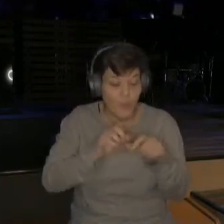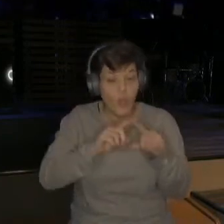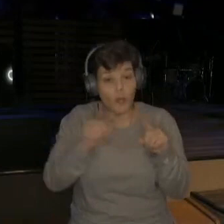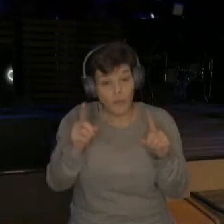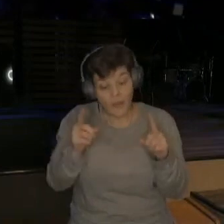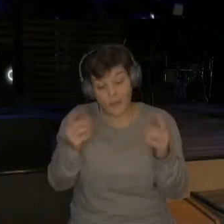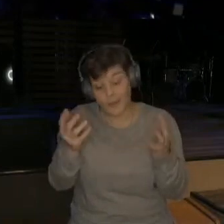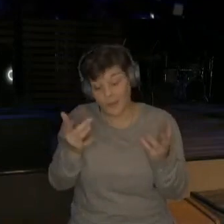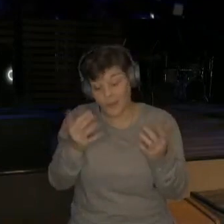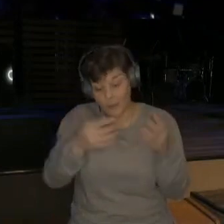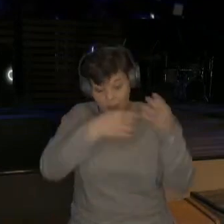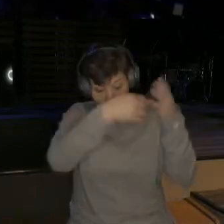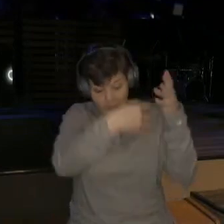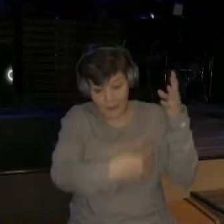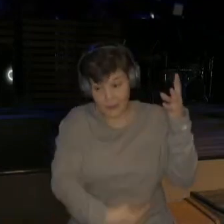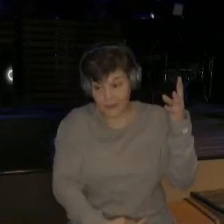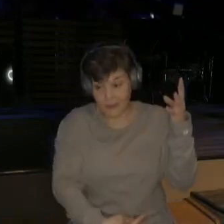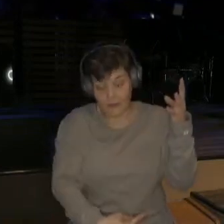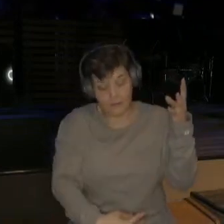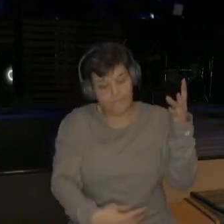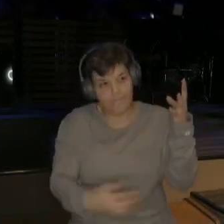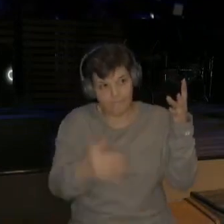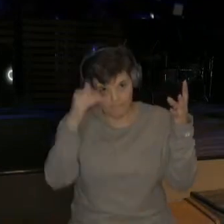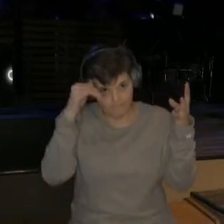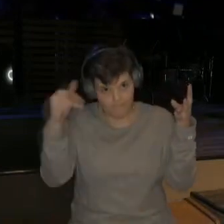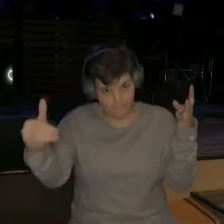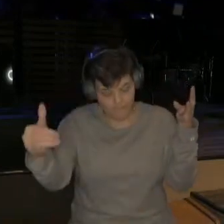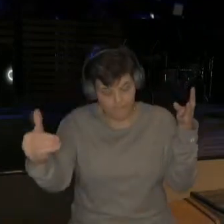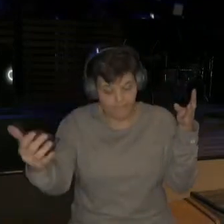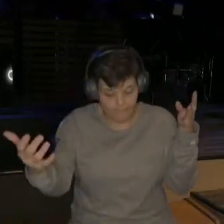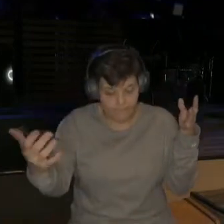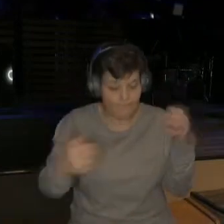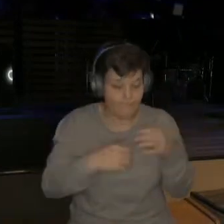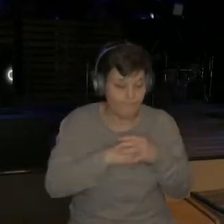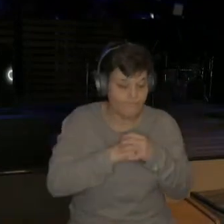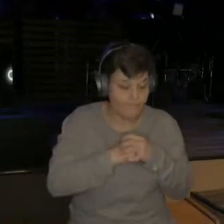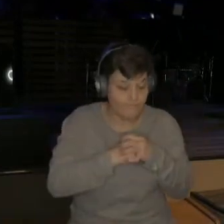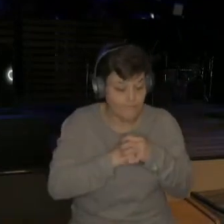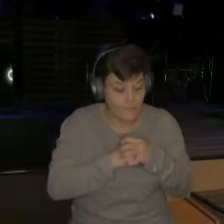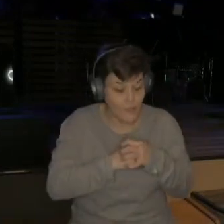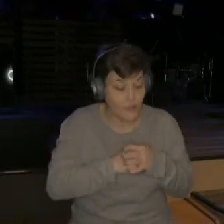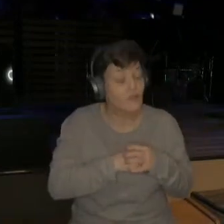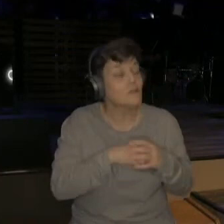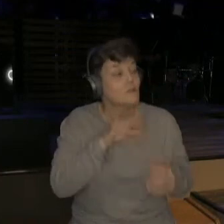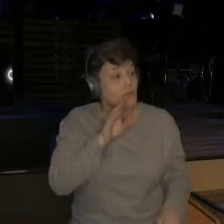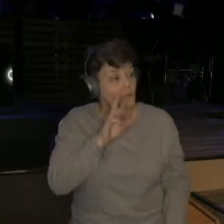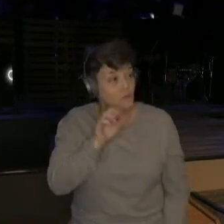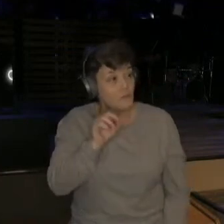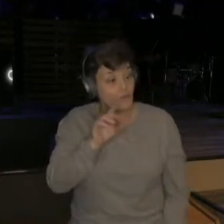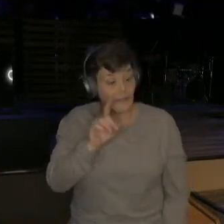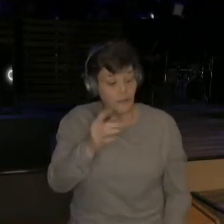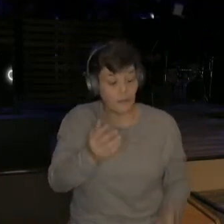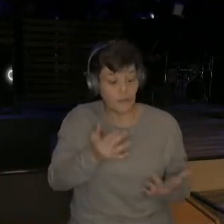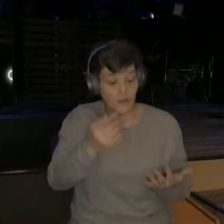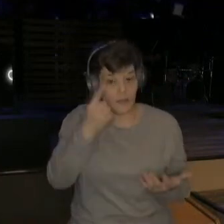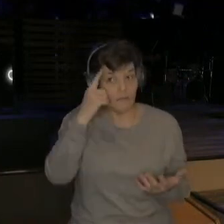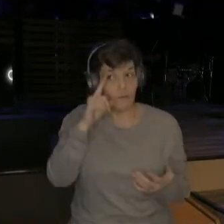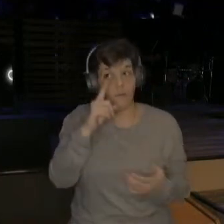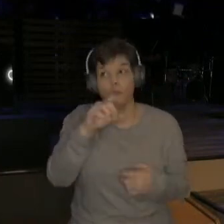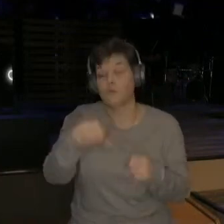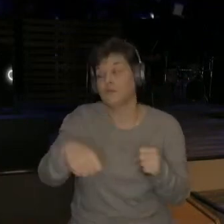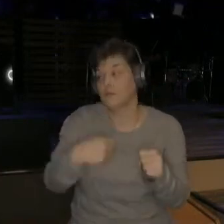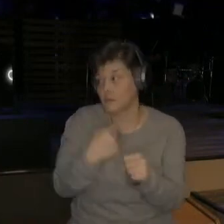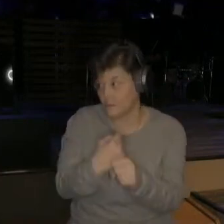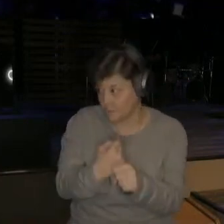doctors placed her on a liver transplant list, hoping a donor would eventually appear. Brenda waited